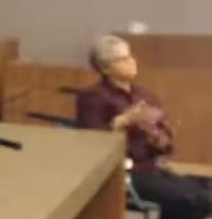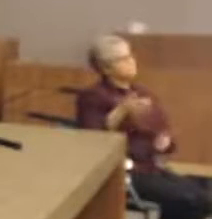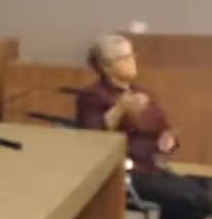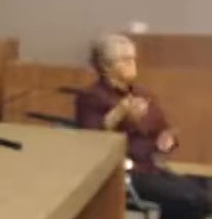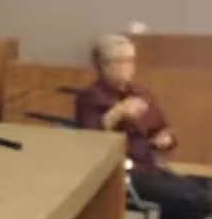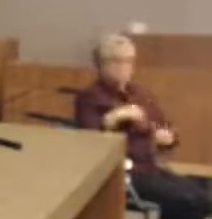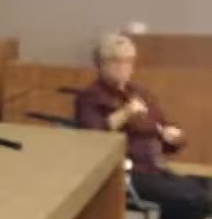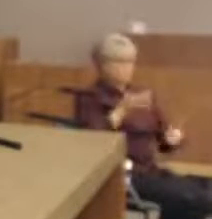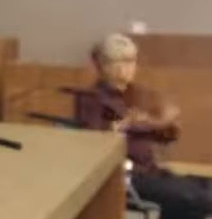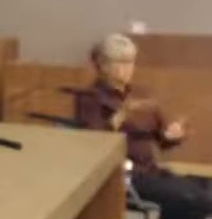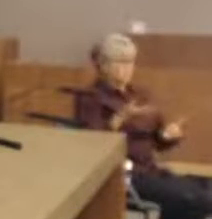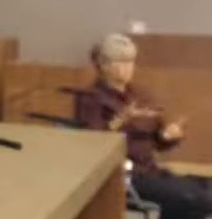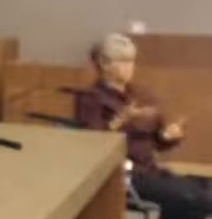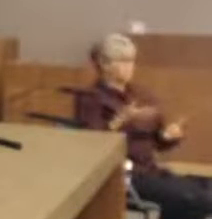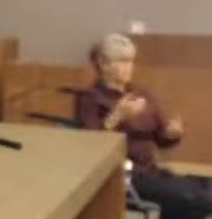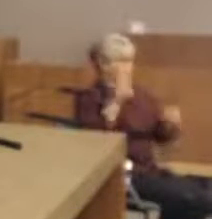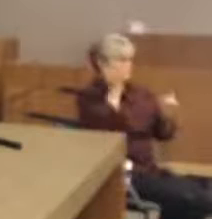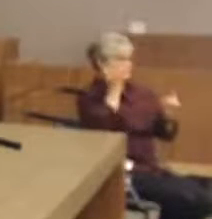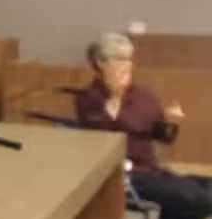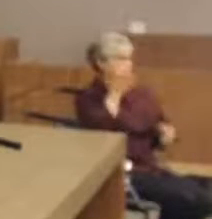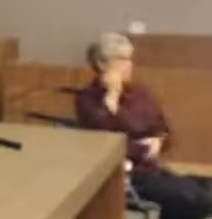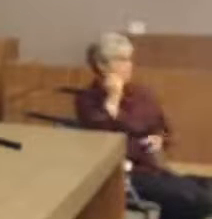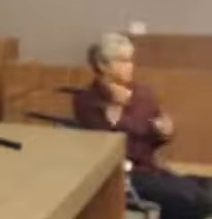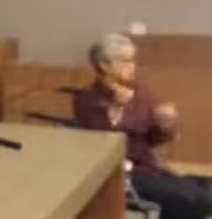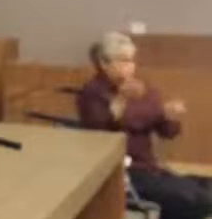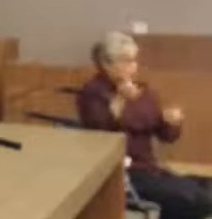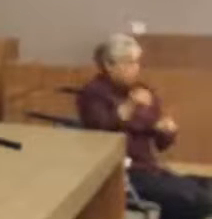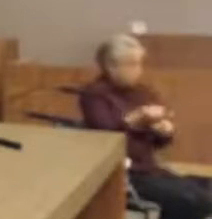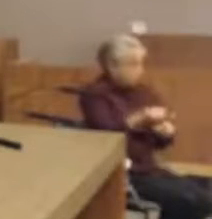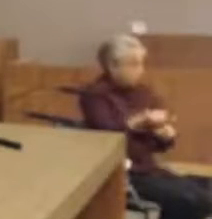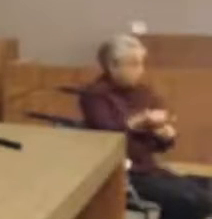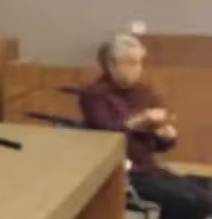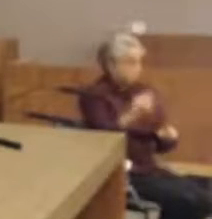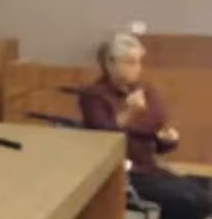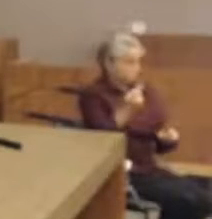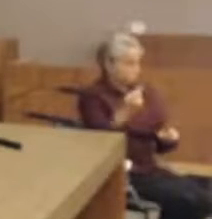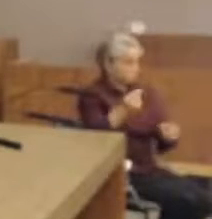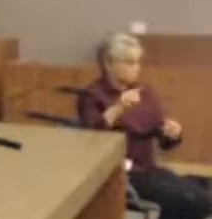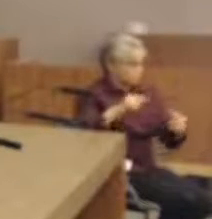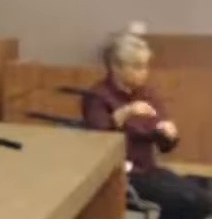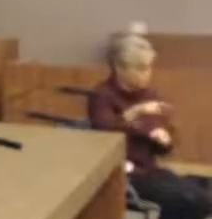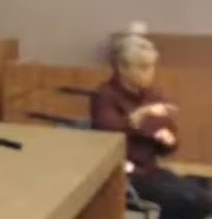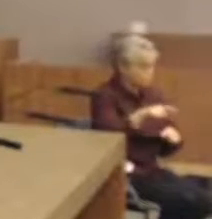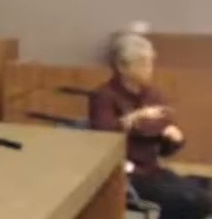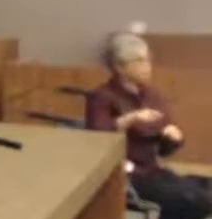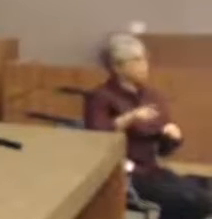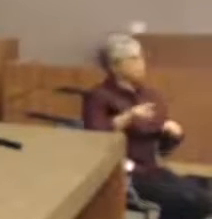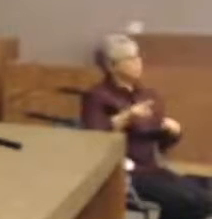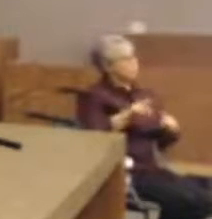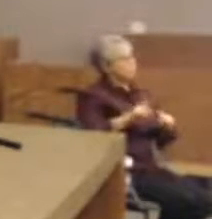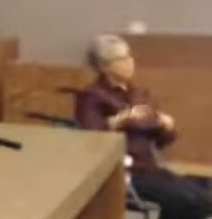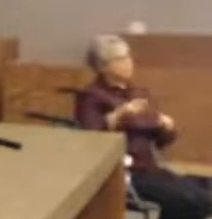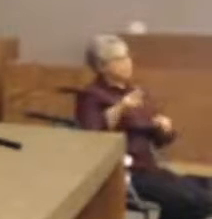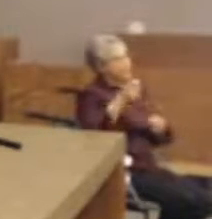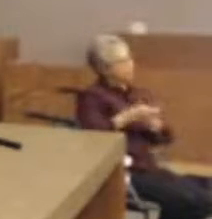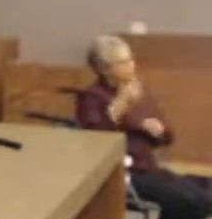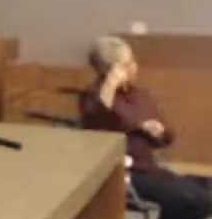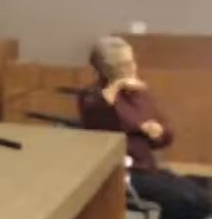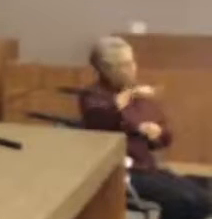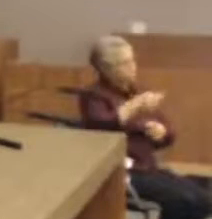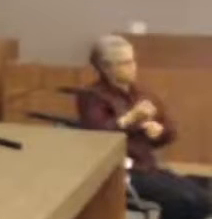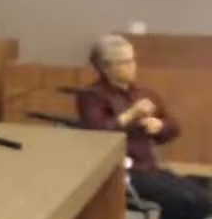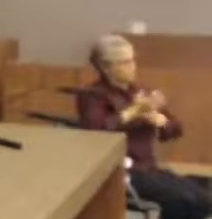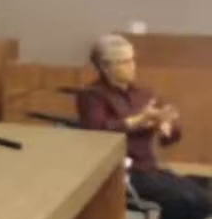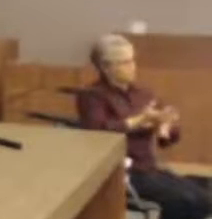haven't slept. Those kinds of things don't facilitate good memory, good recall, and good reporting. So we have to piece some of that stuff together for